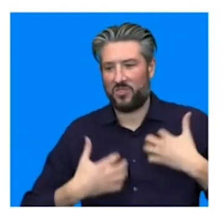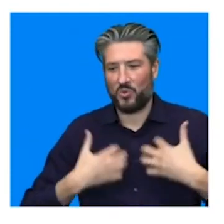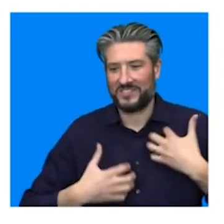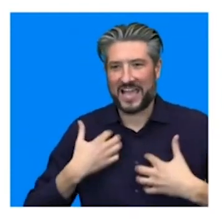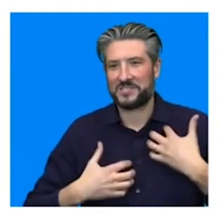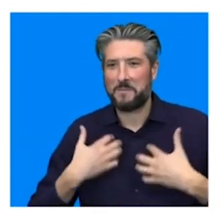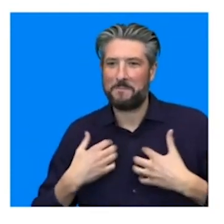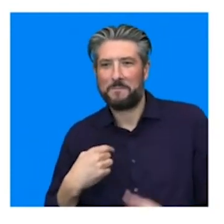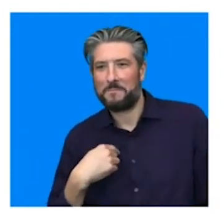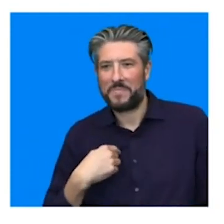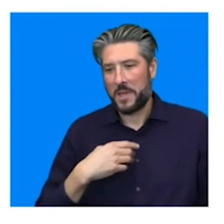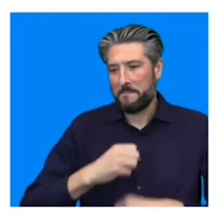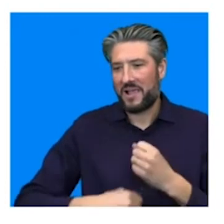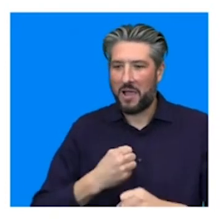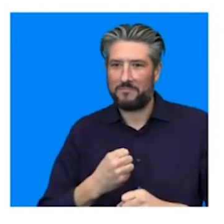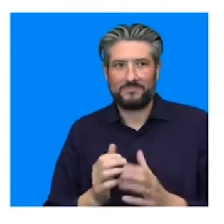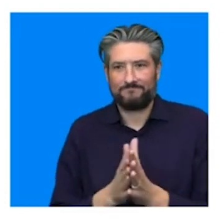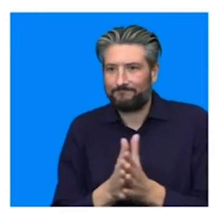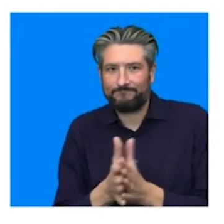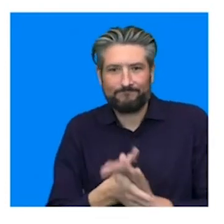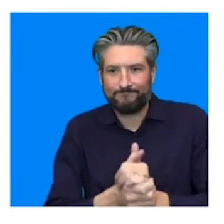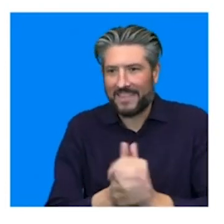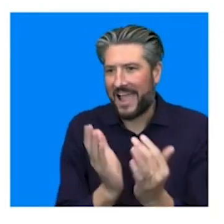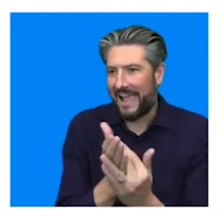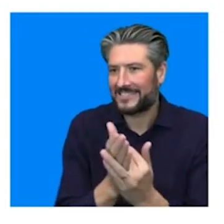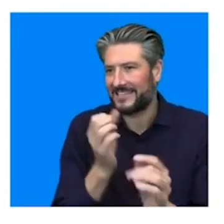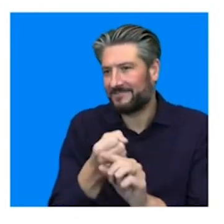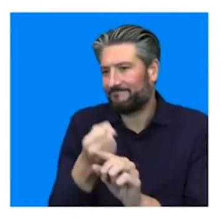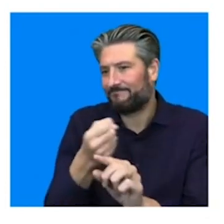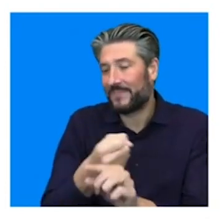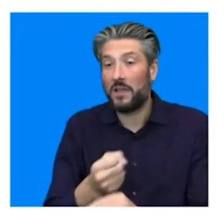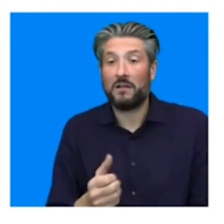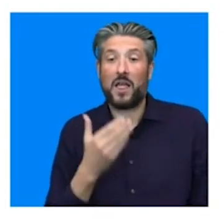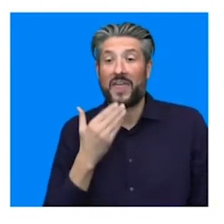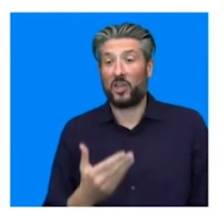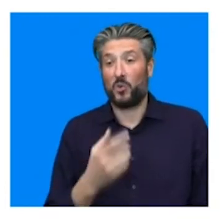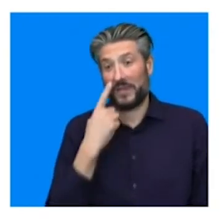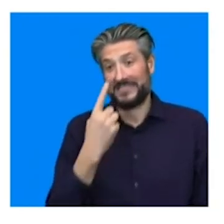to be the Accessibility Tigger gang. So thanks for coming, and we'll see you next year. Thank you.